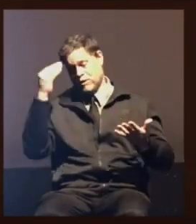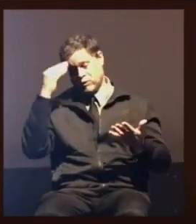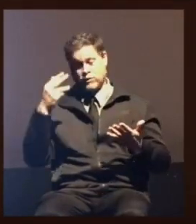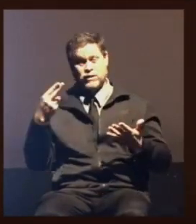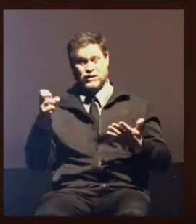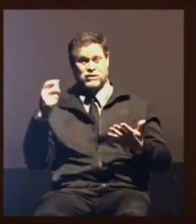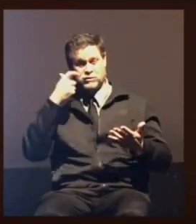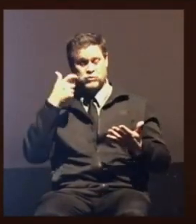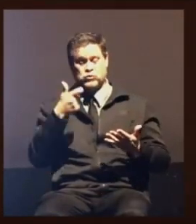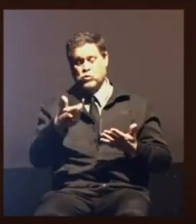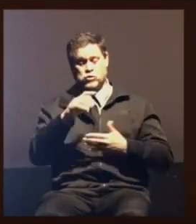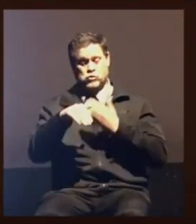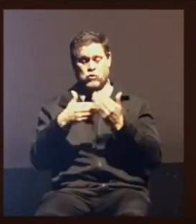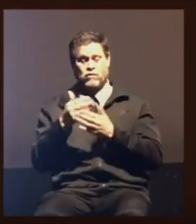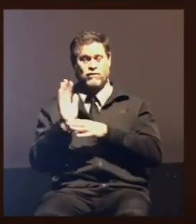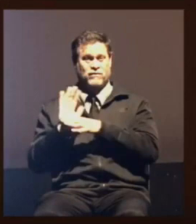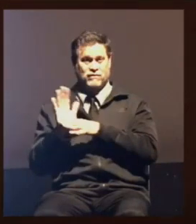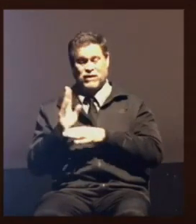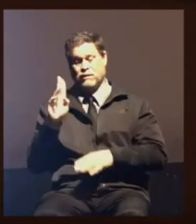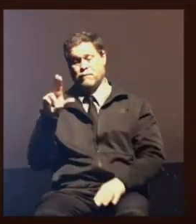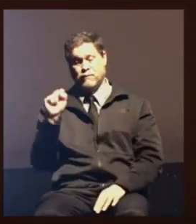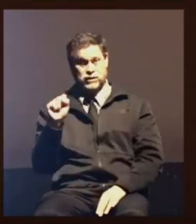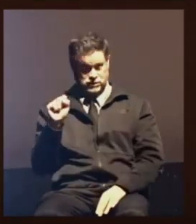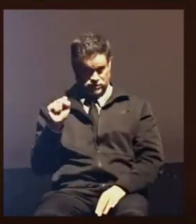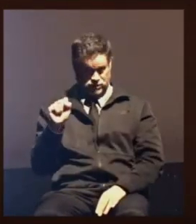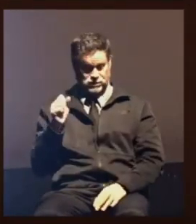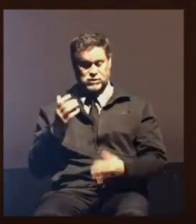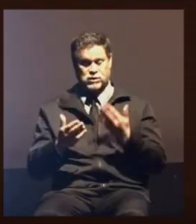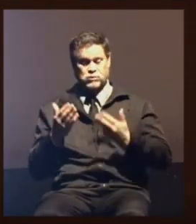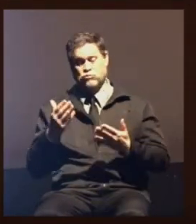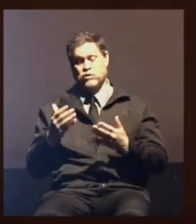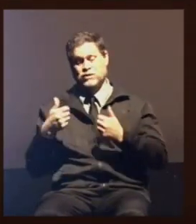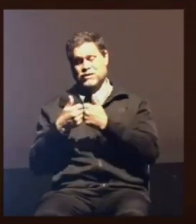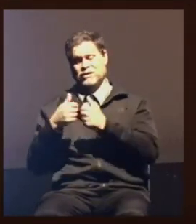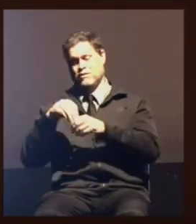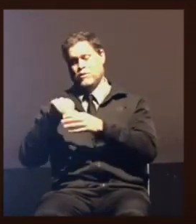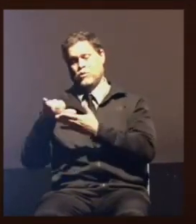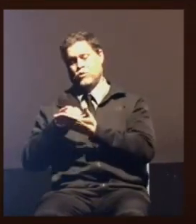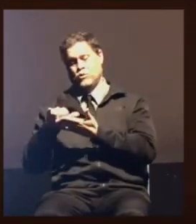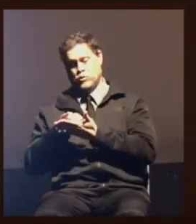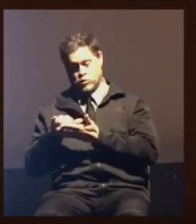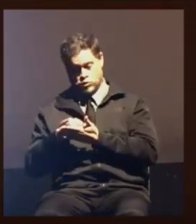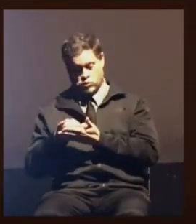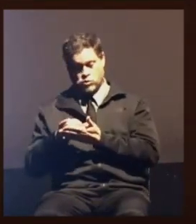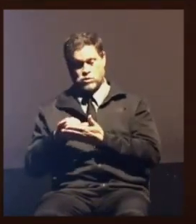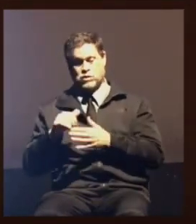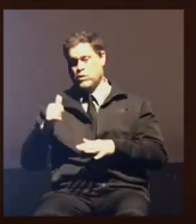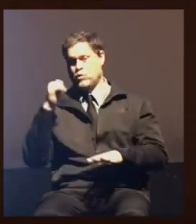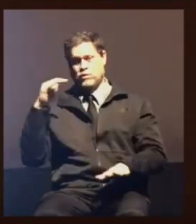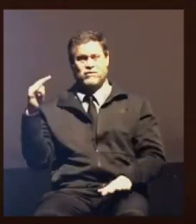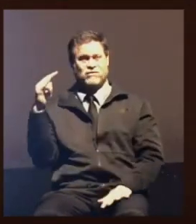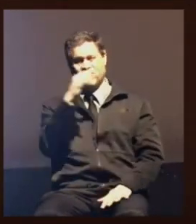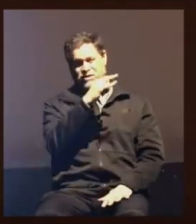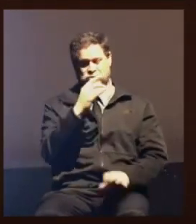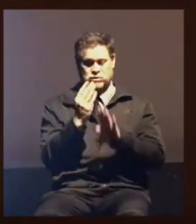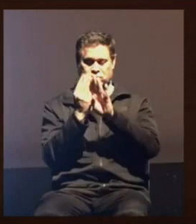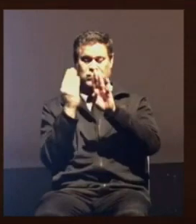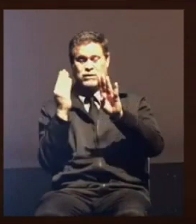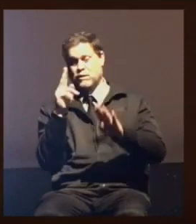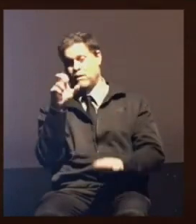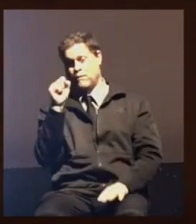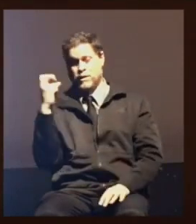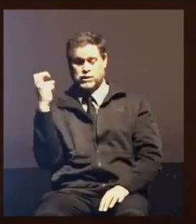had watched every film I had. He had a bus, and he probably did a game in New York the week before, and he wouldn't fly, so he took the bus all the